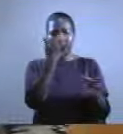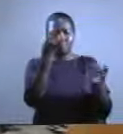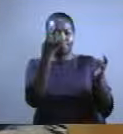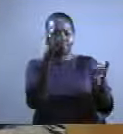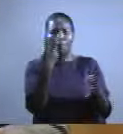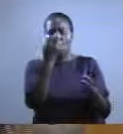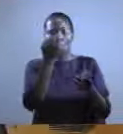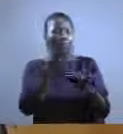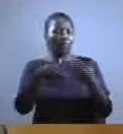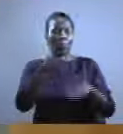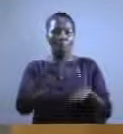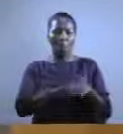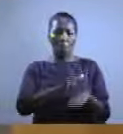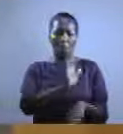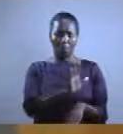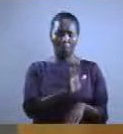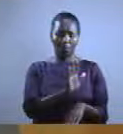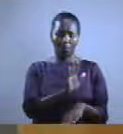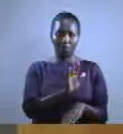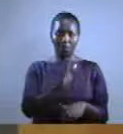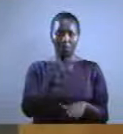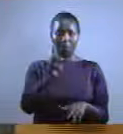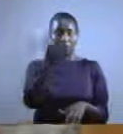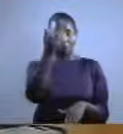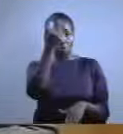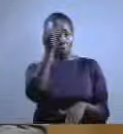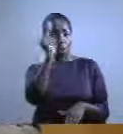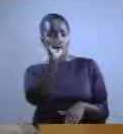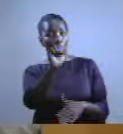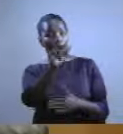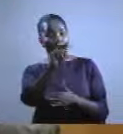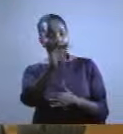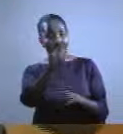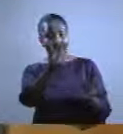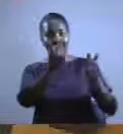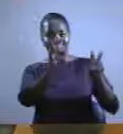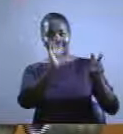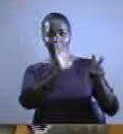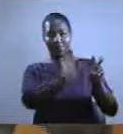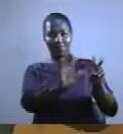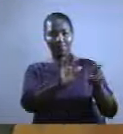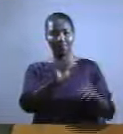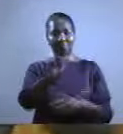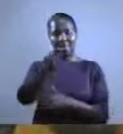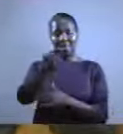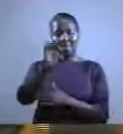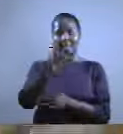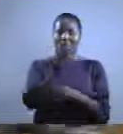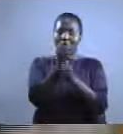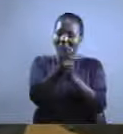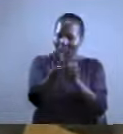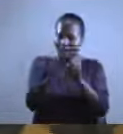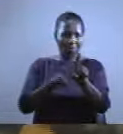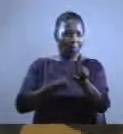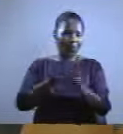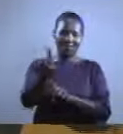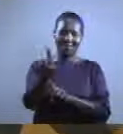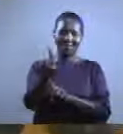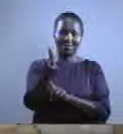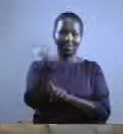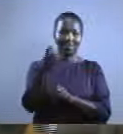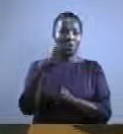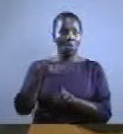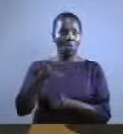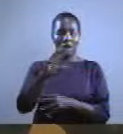job. And know your ANC. Oh, The member, your ANC time will has never expired. succeed in making